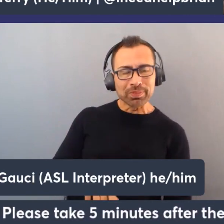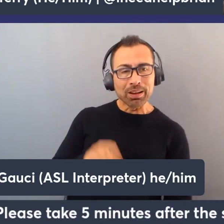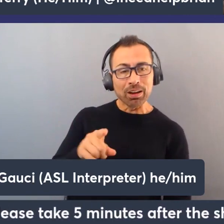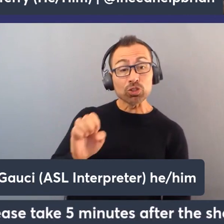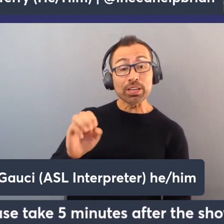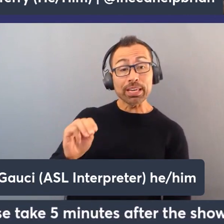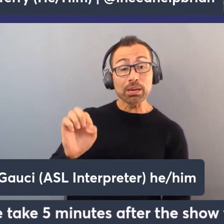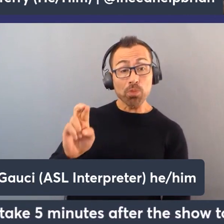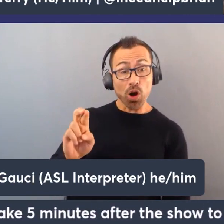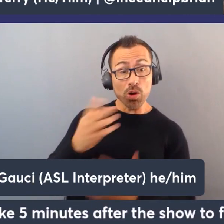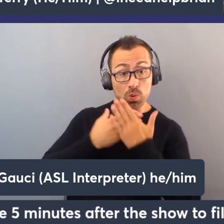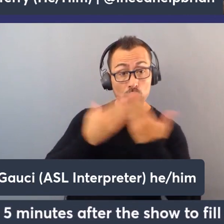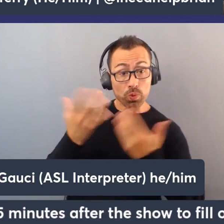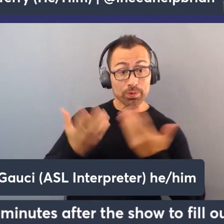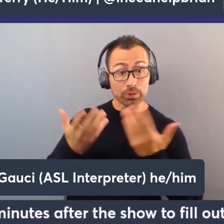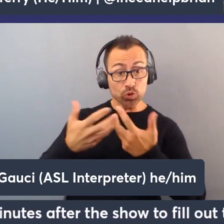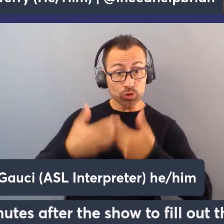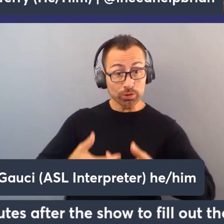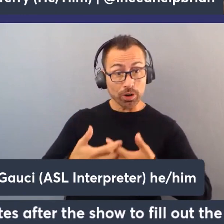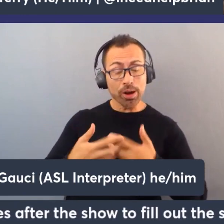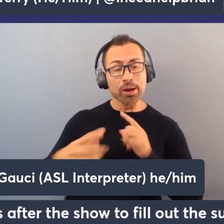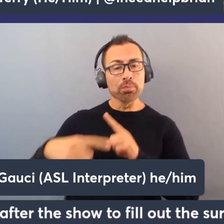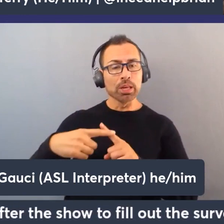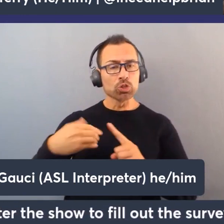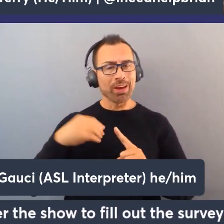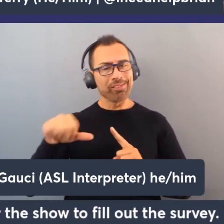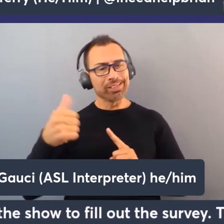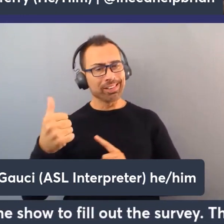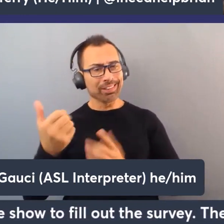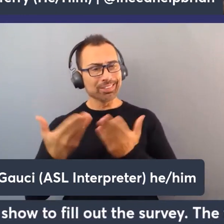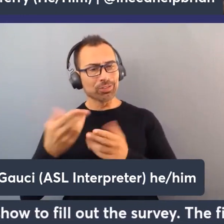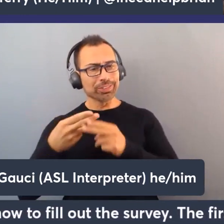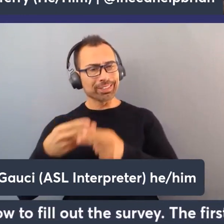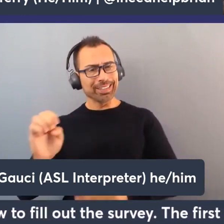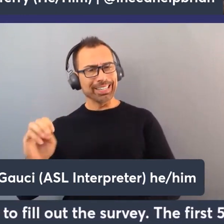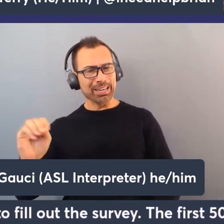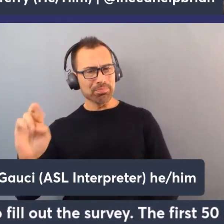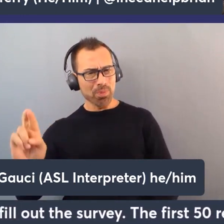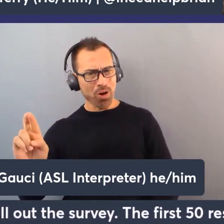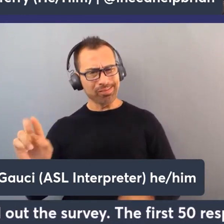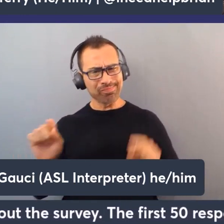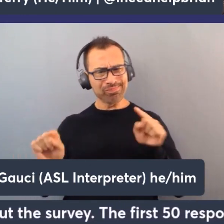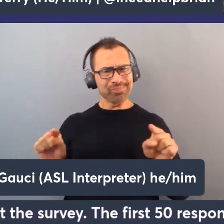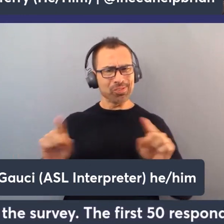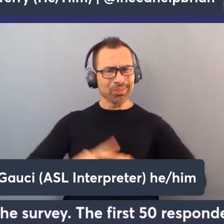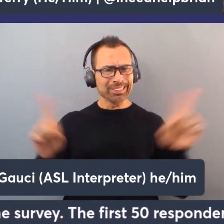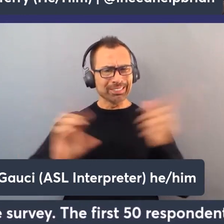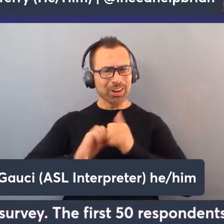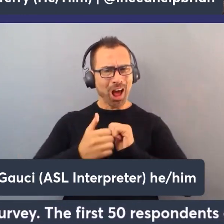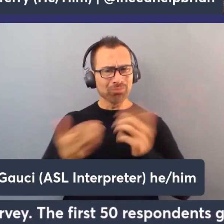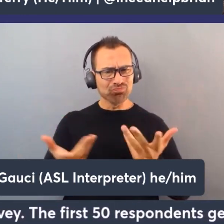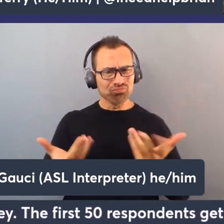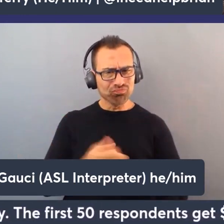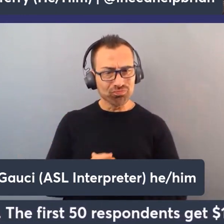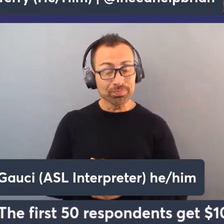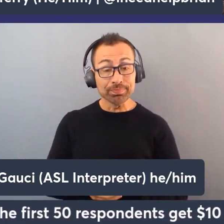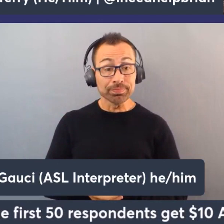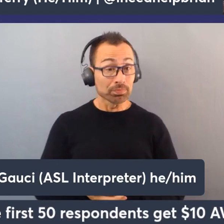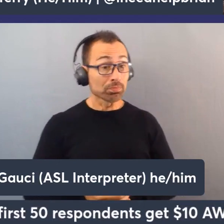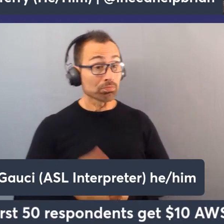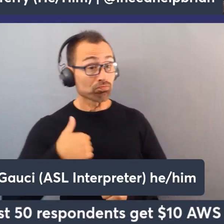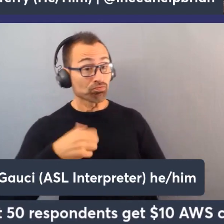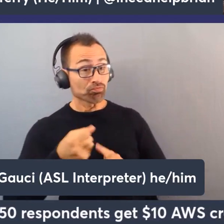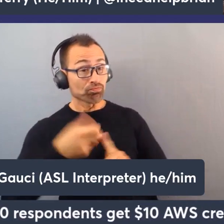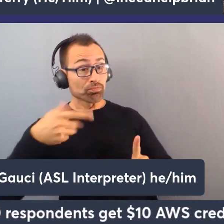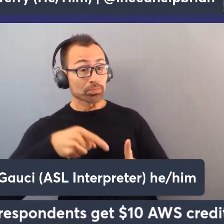EMR serverless, right? And we also have a service called EMR. Can you talk a little bit about the difference between those two? Yeah, for sure. It's really